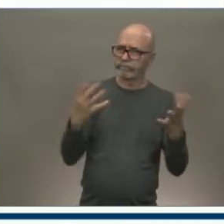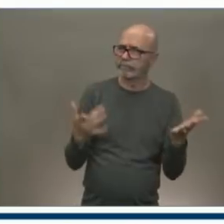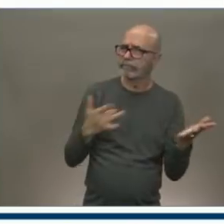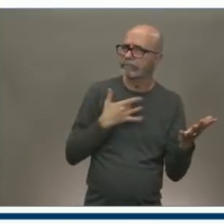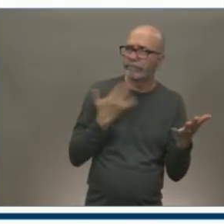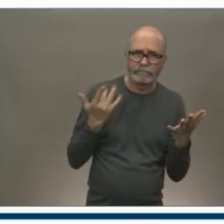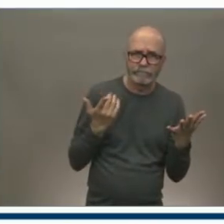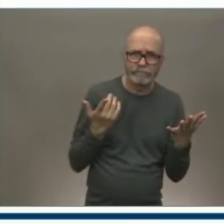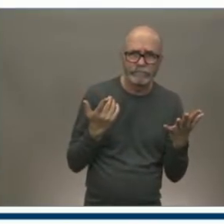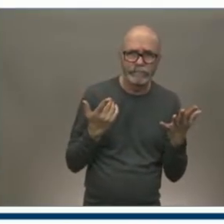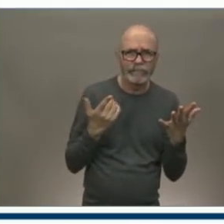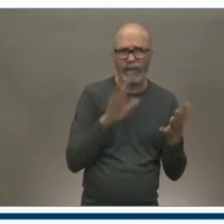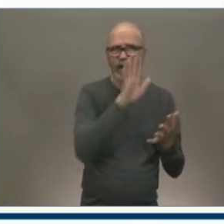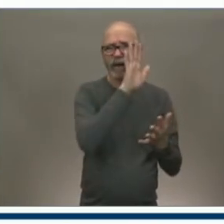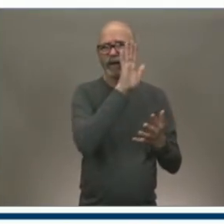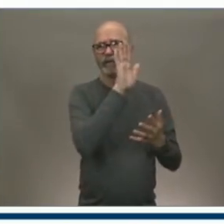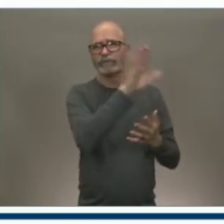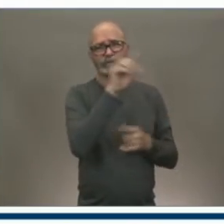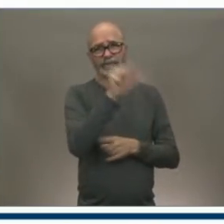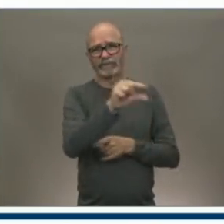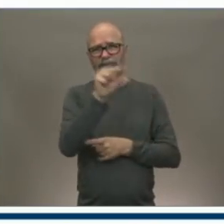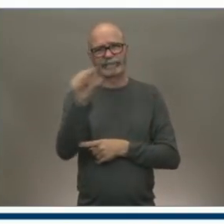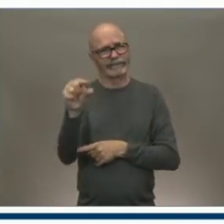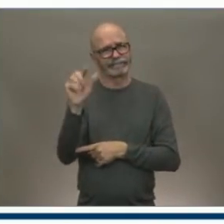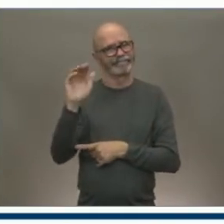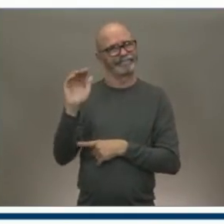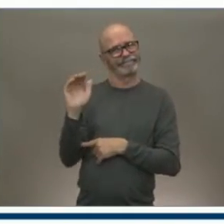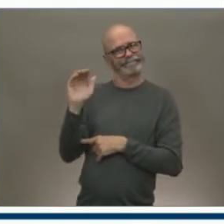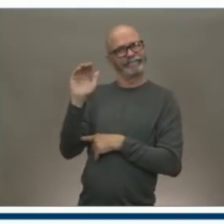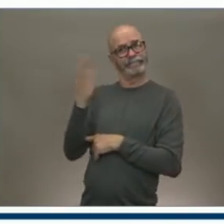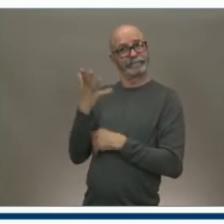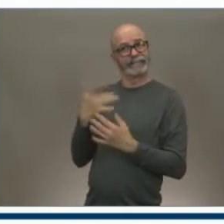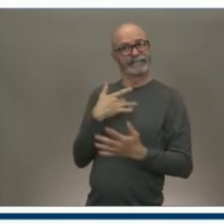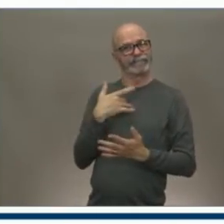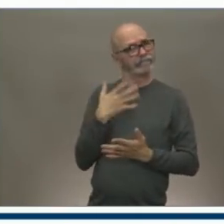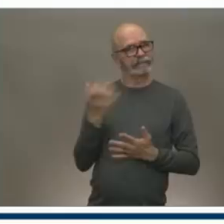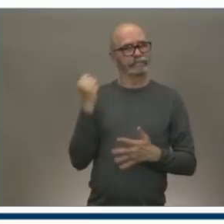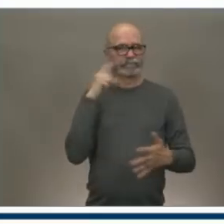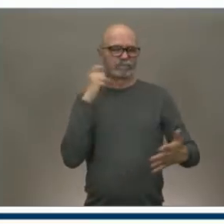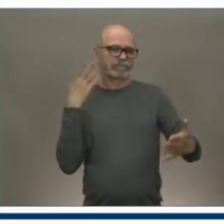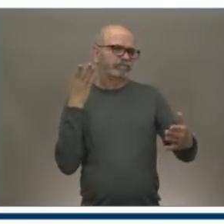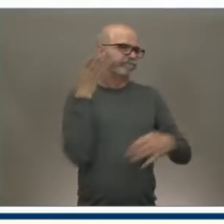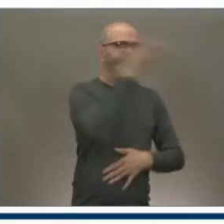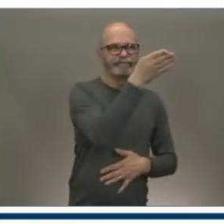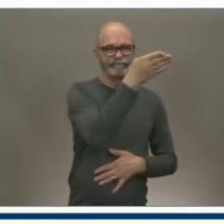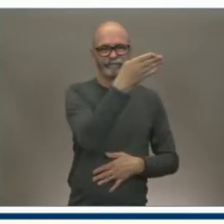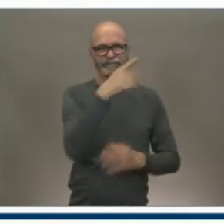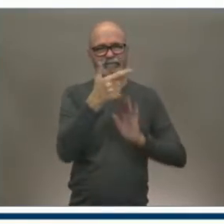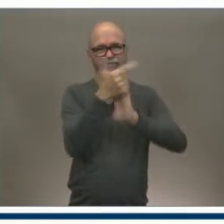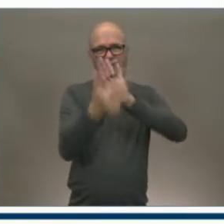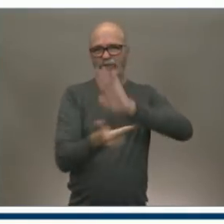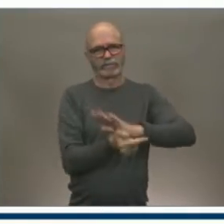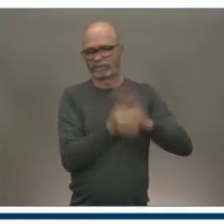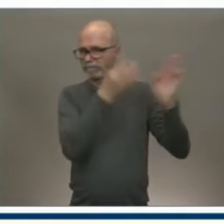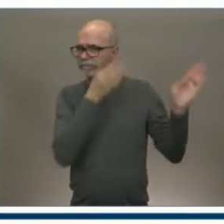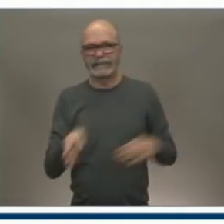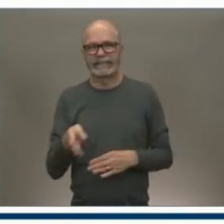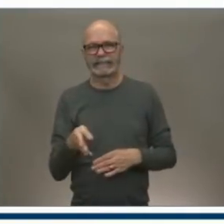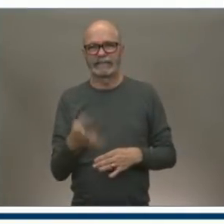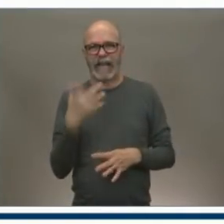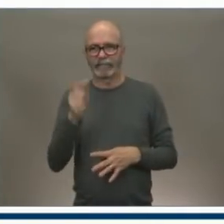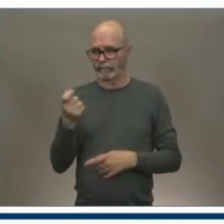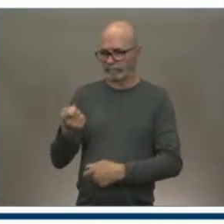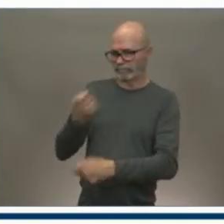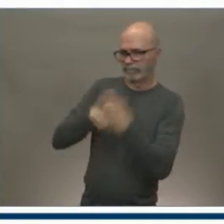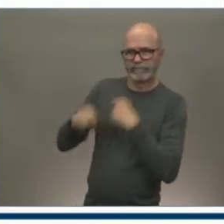but your government could also be facing some expensive legal bills. Scotians argues you could just change the regulations. What's your reaction